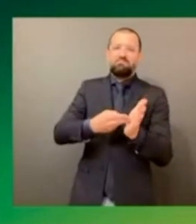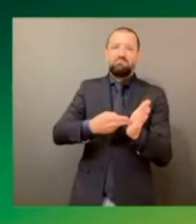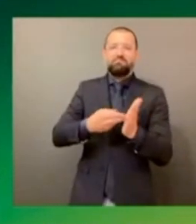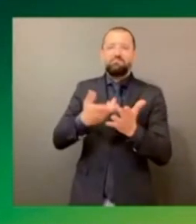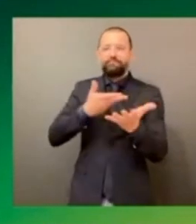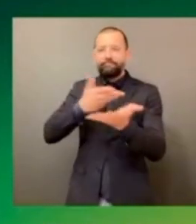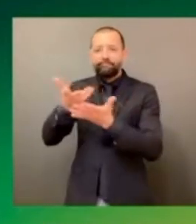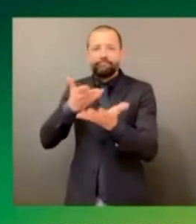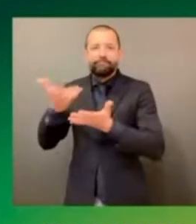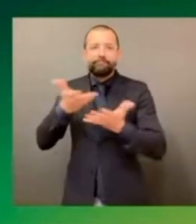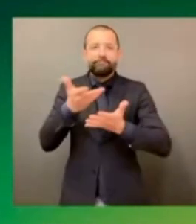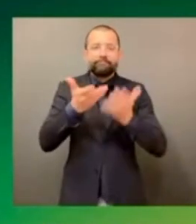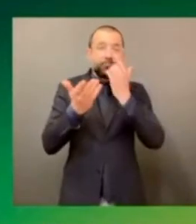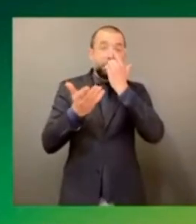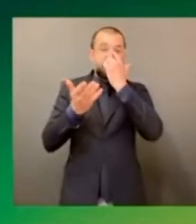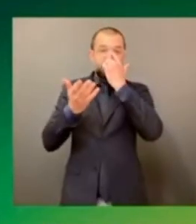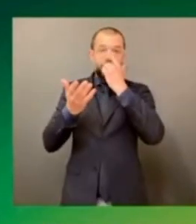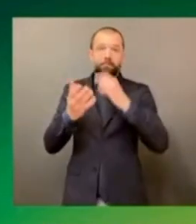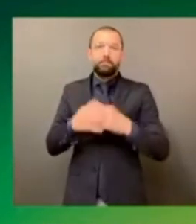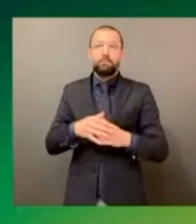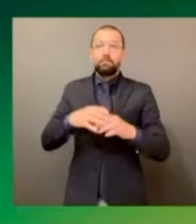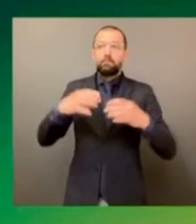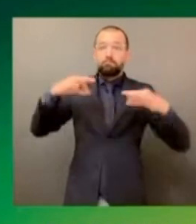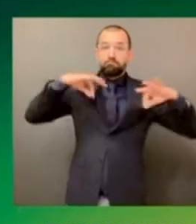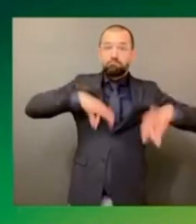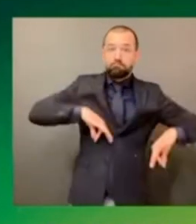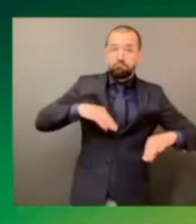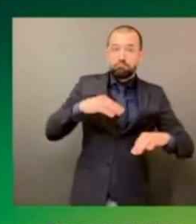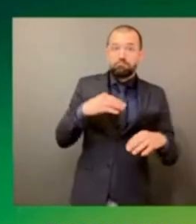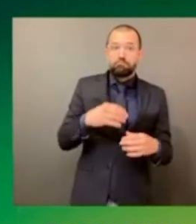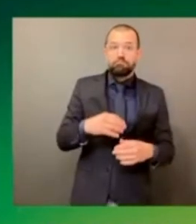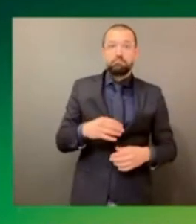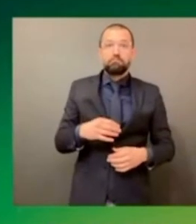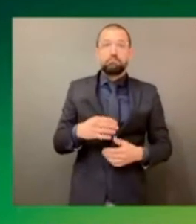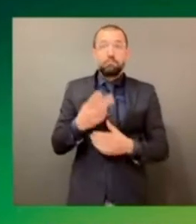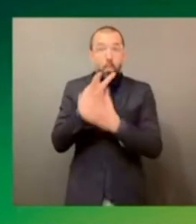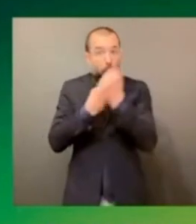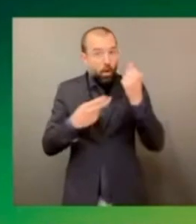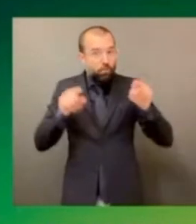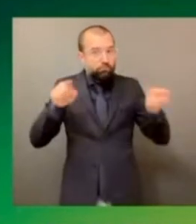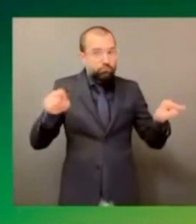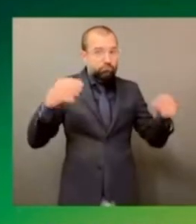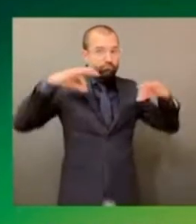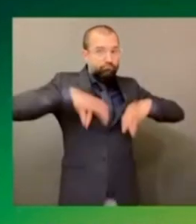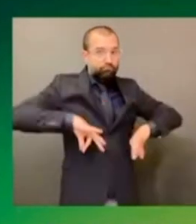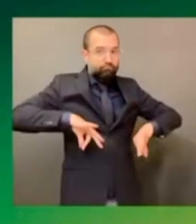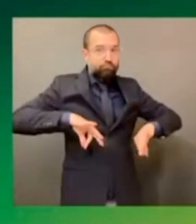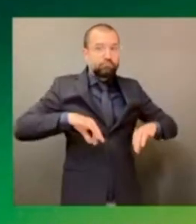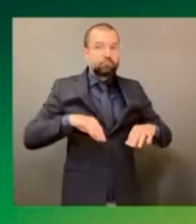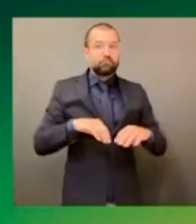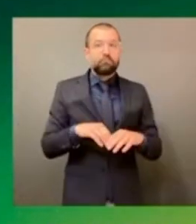mutual benefits. And to be clear, America will be guided